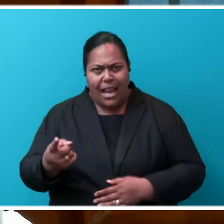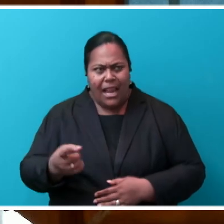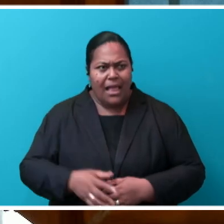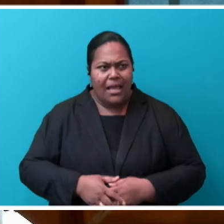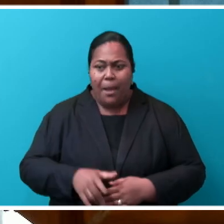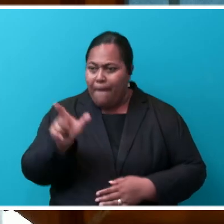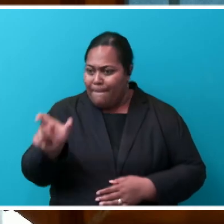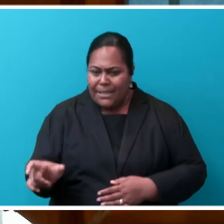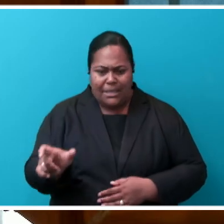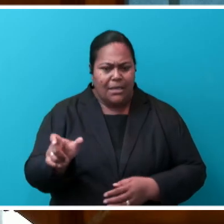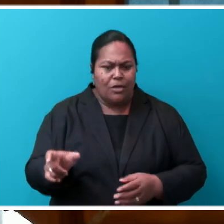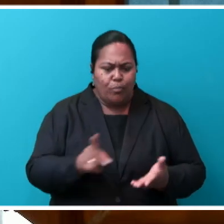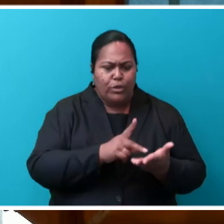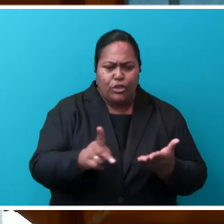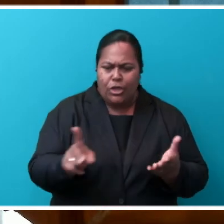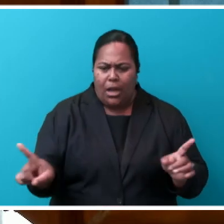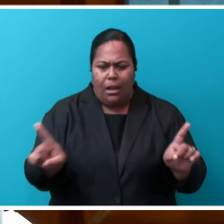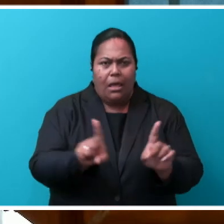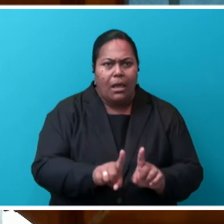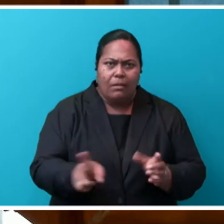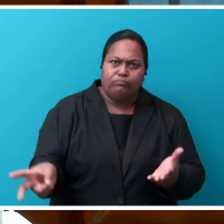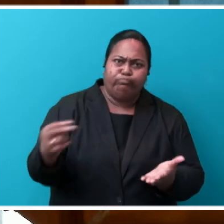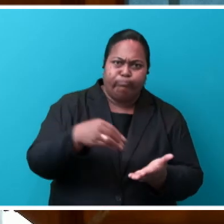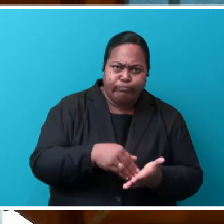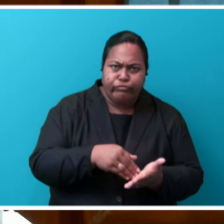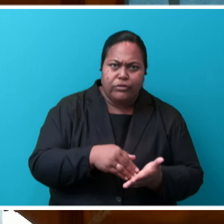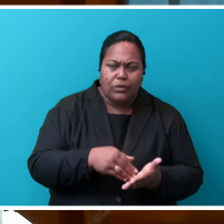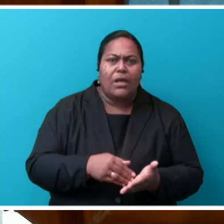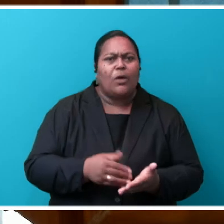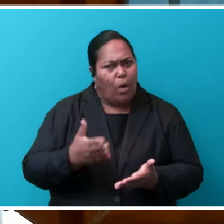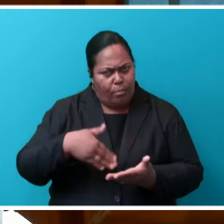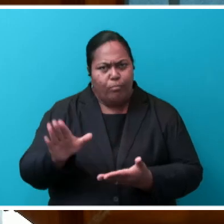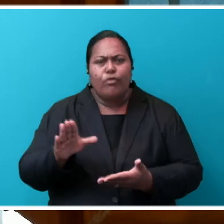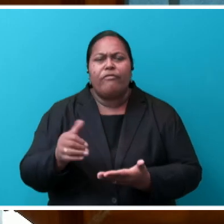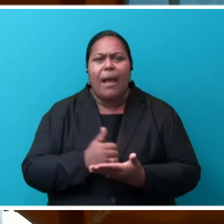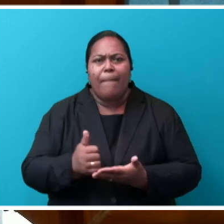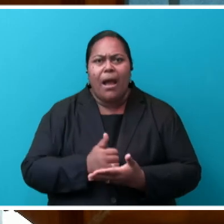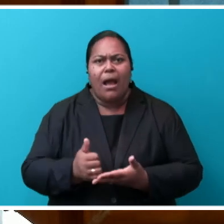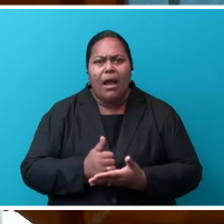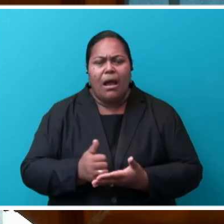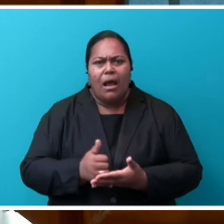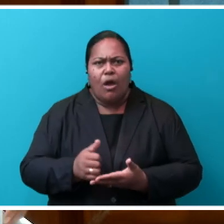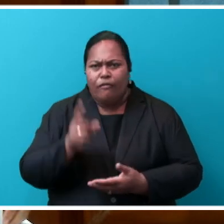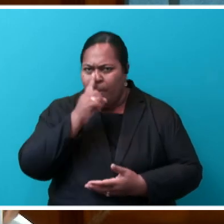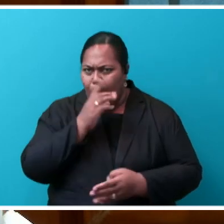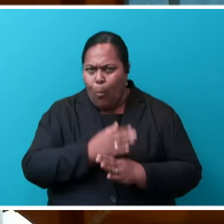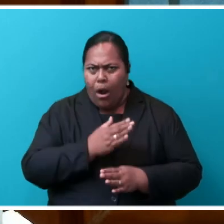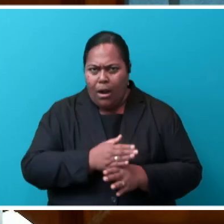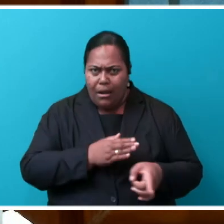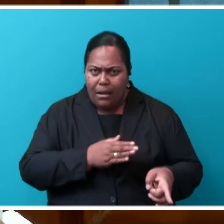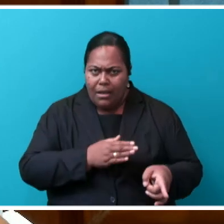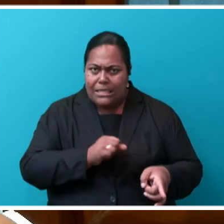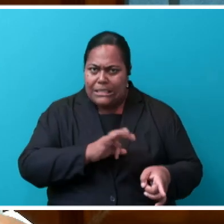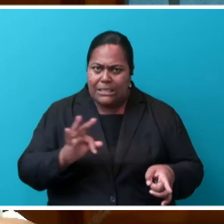called P2P, framework that reflects the approved number of manpower resources. Each position